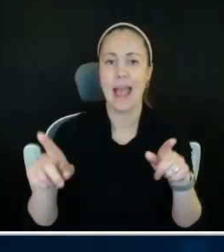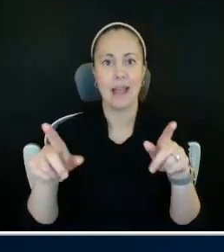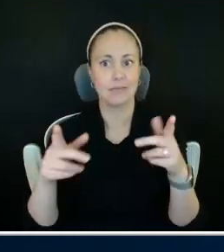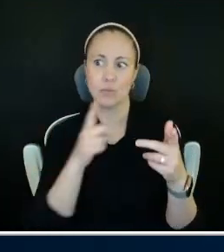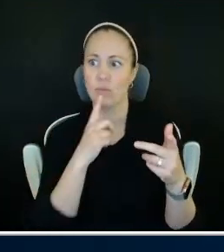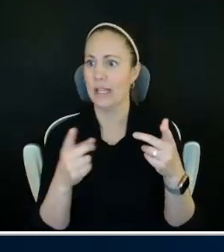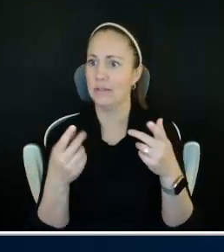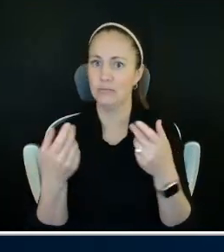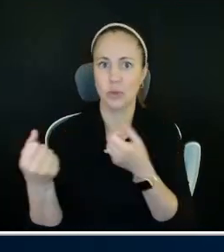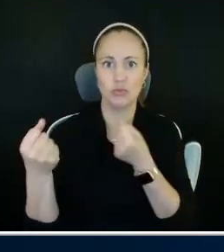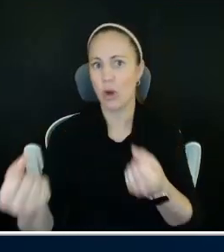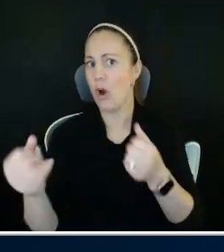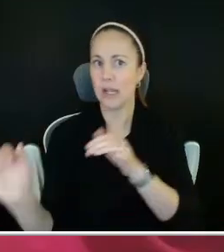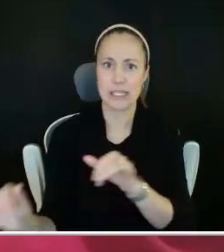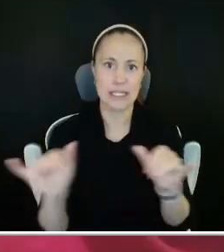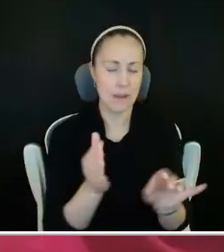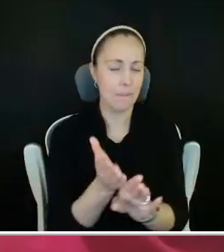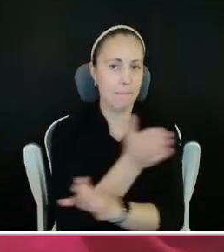the injury?